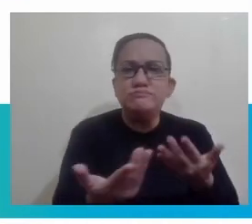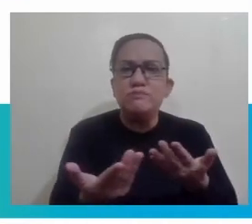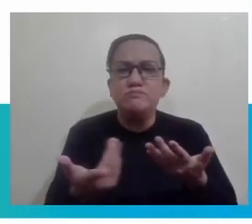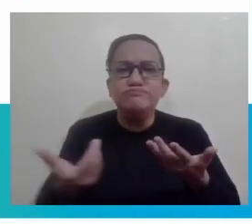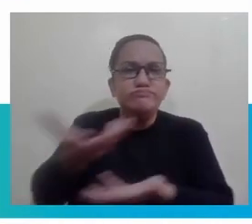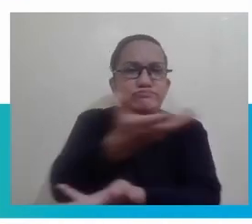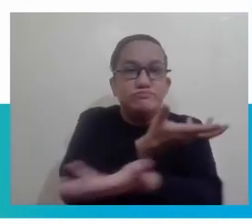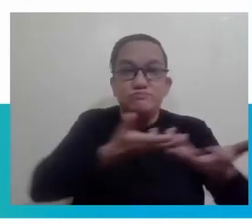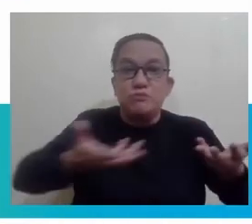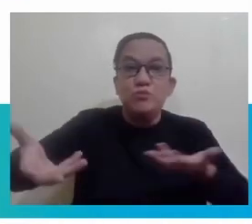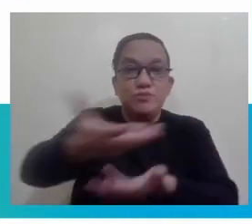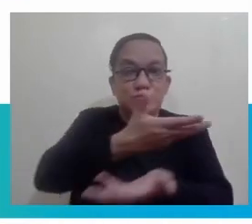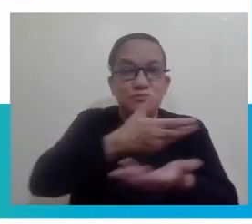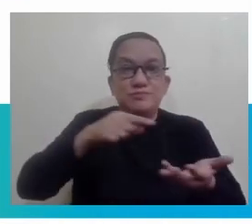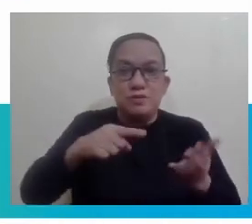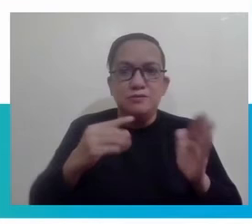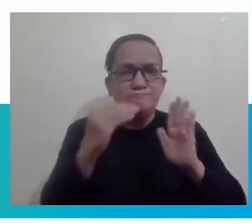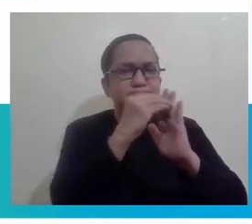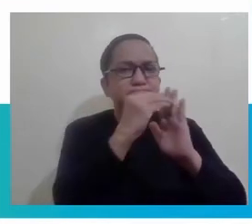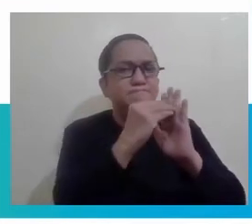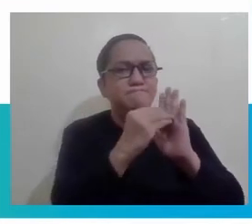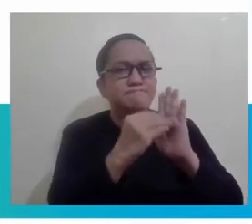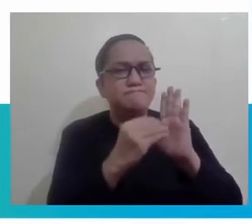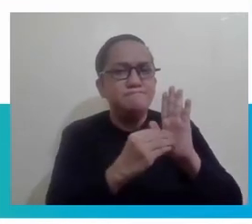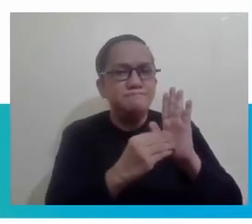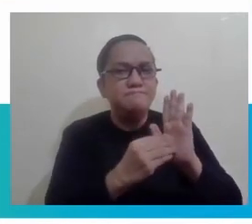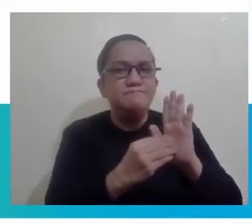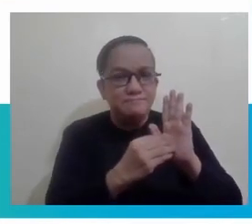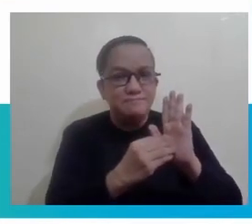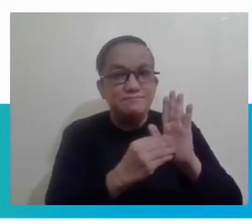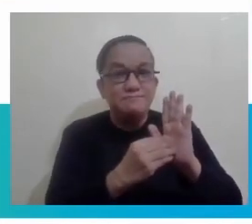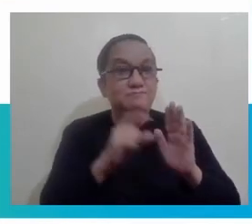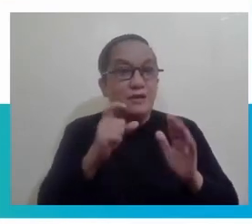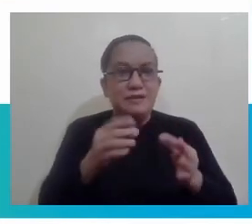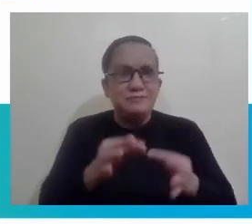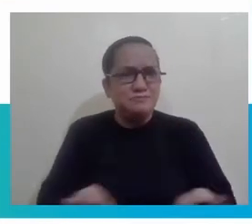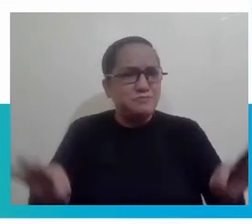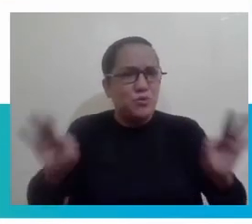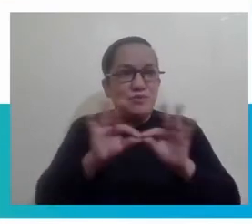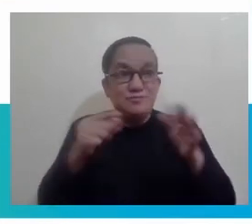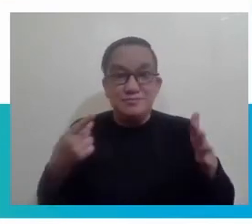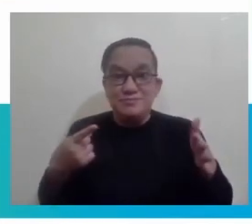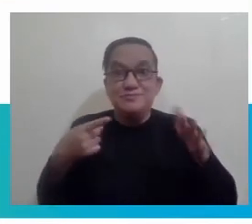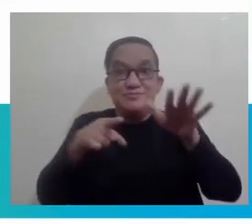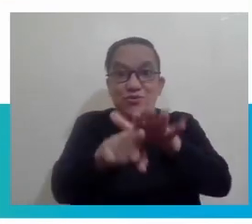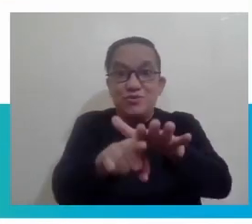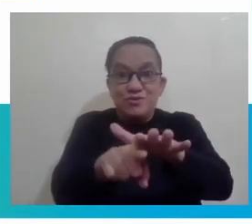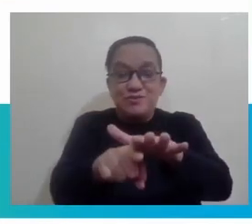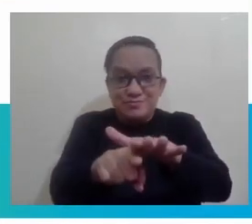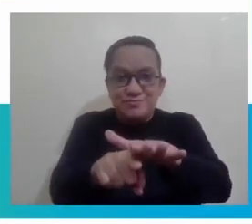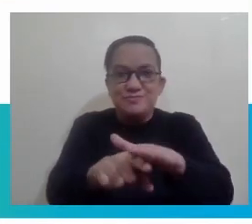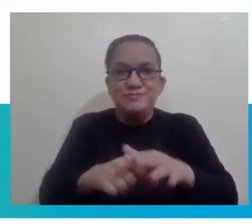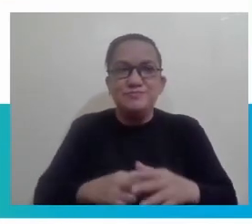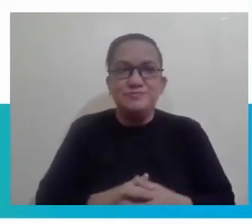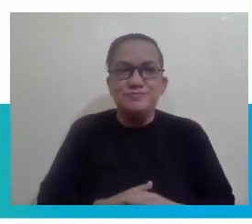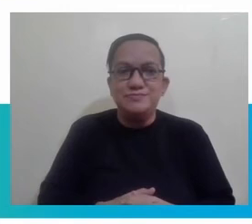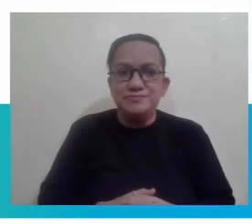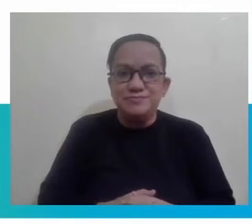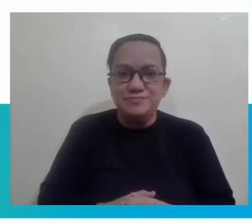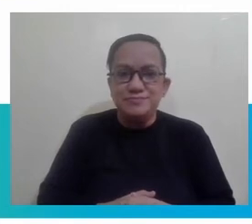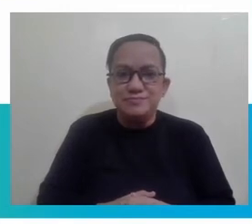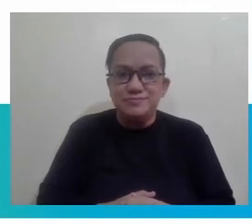inclusion. And now I will go to the question that Natalie asked, because that's very much reflected in